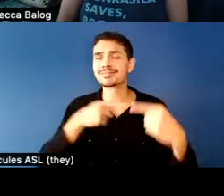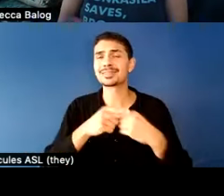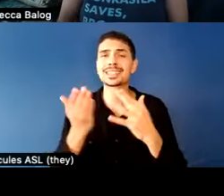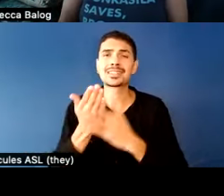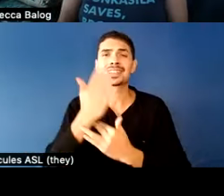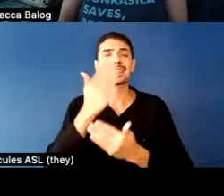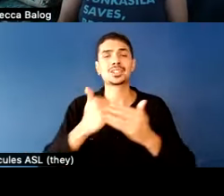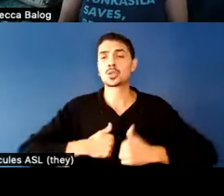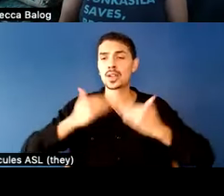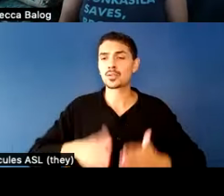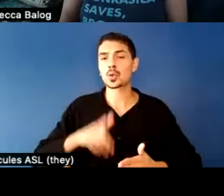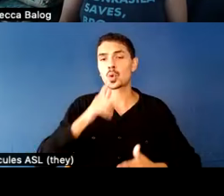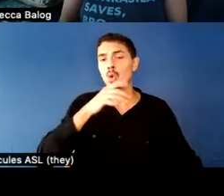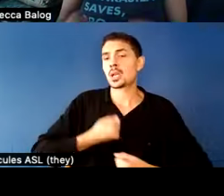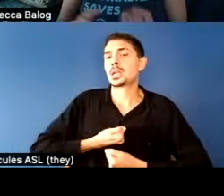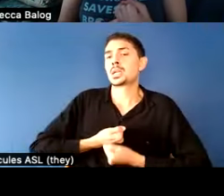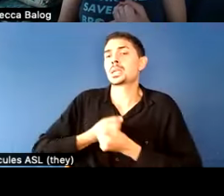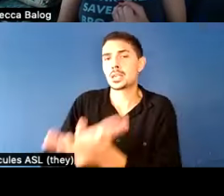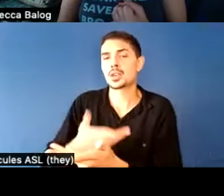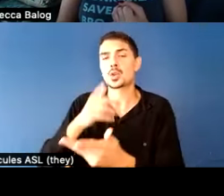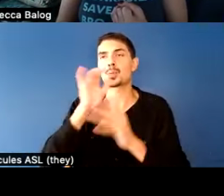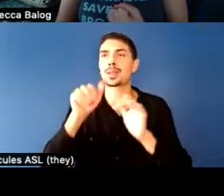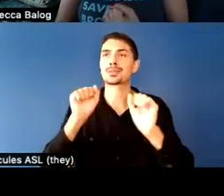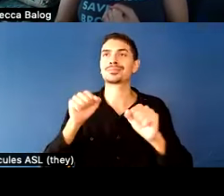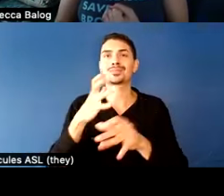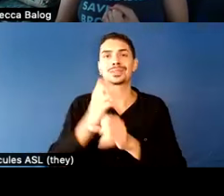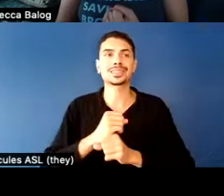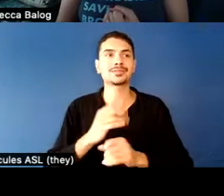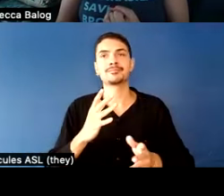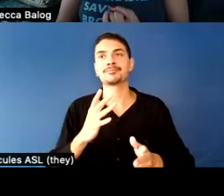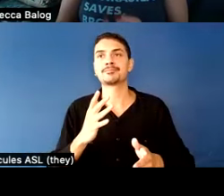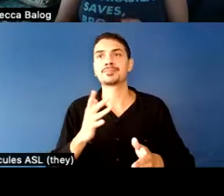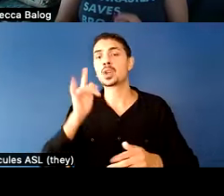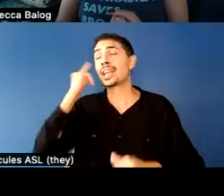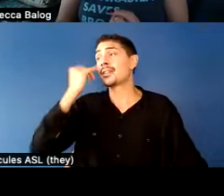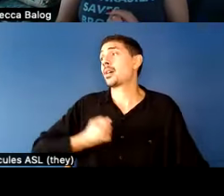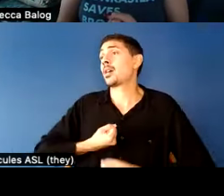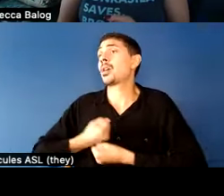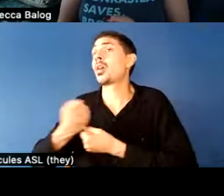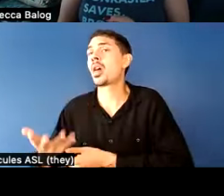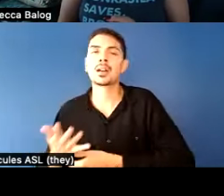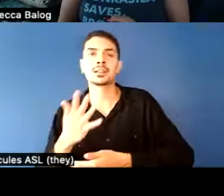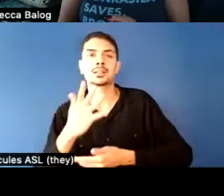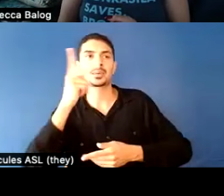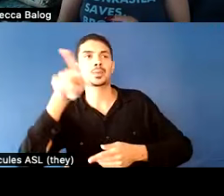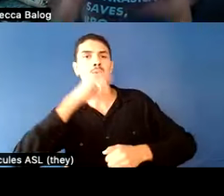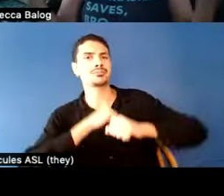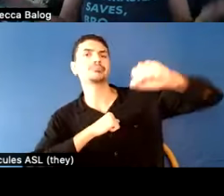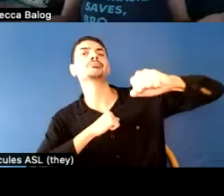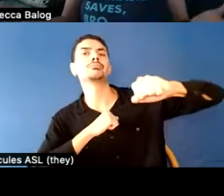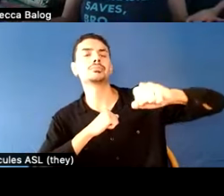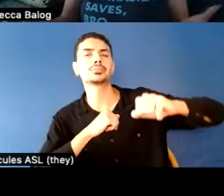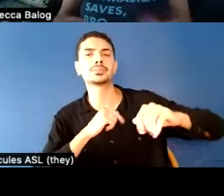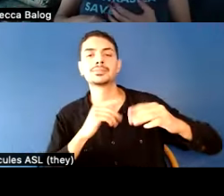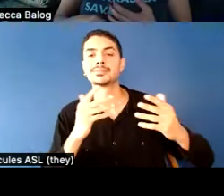is disclosing, who may receive retaliation, who may have gossip, like we talked about earlier, again, with